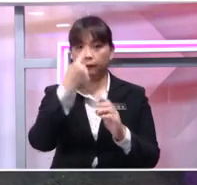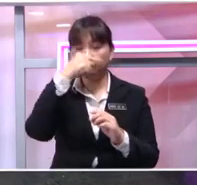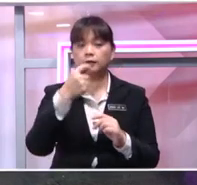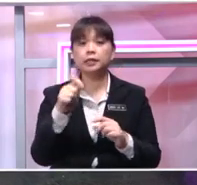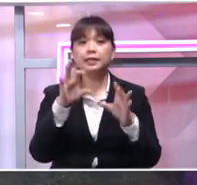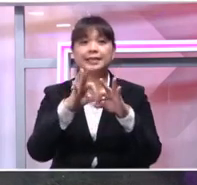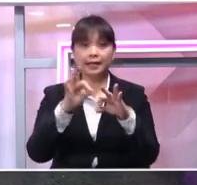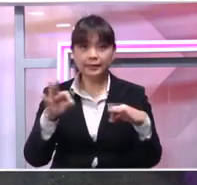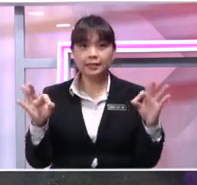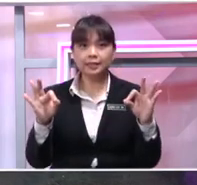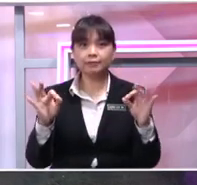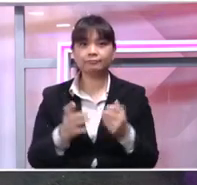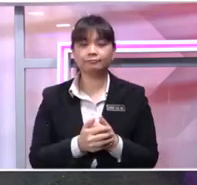right.